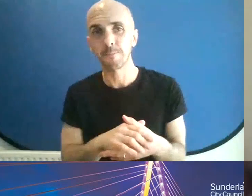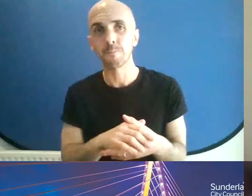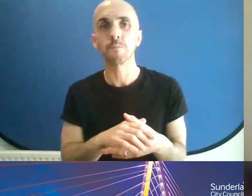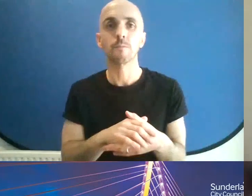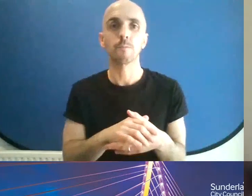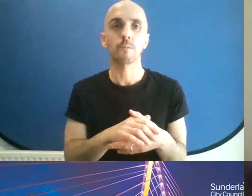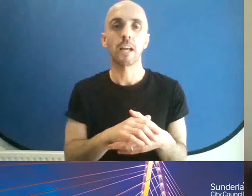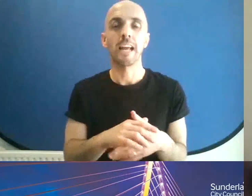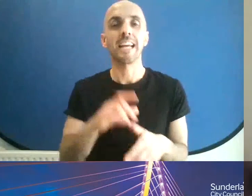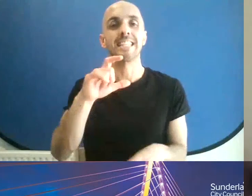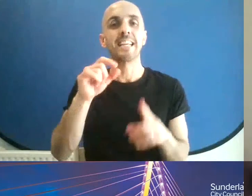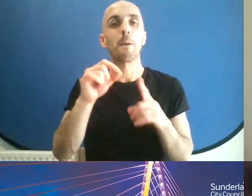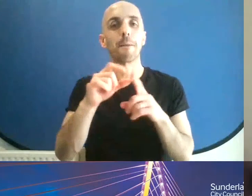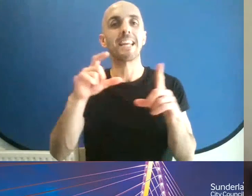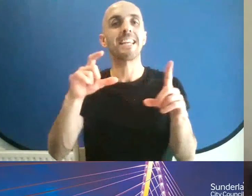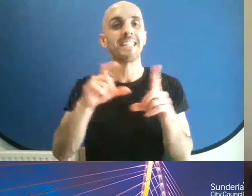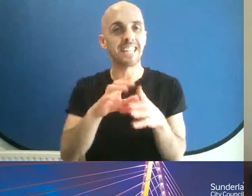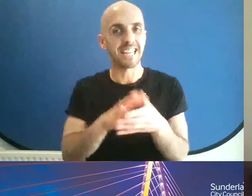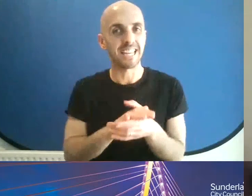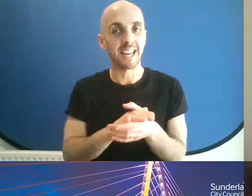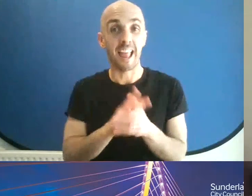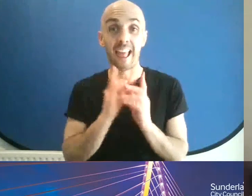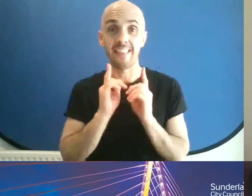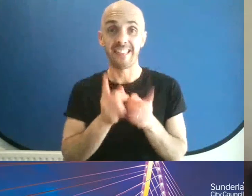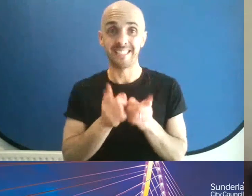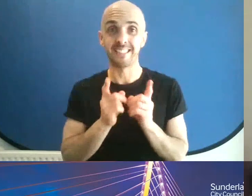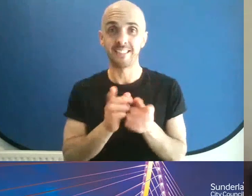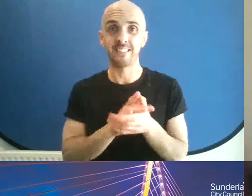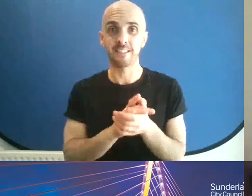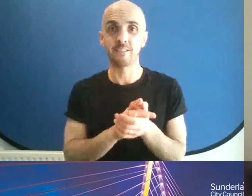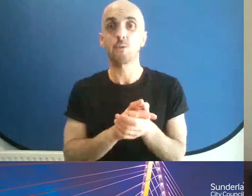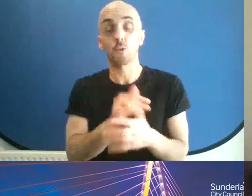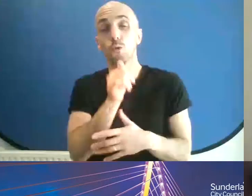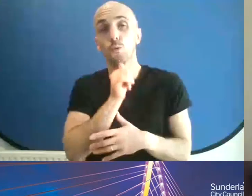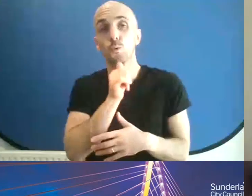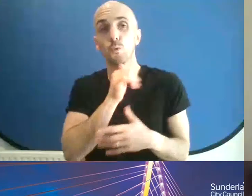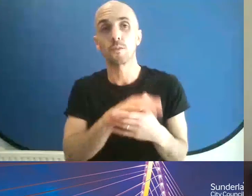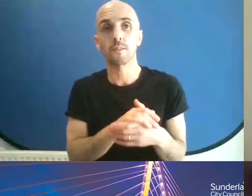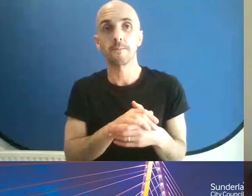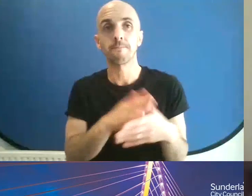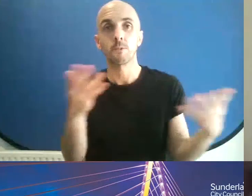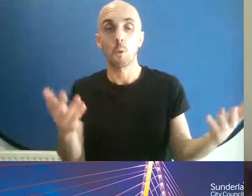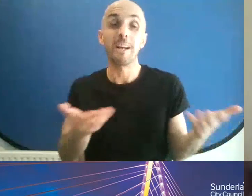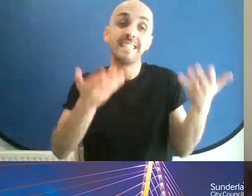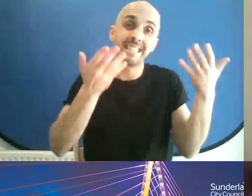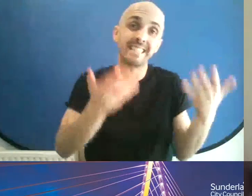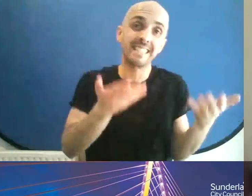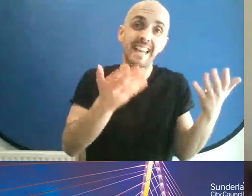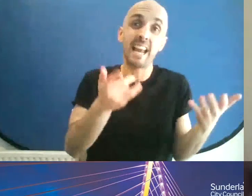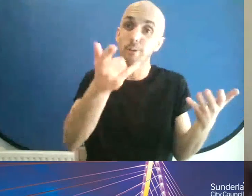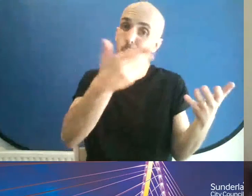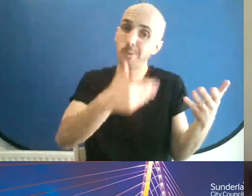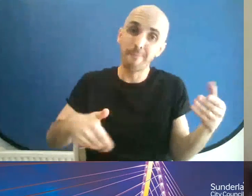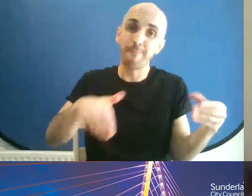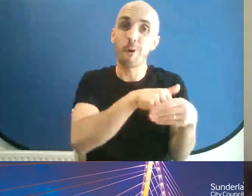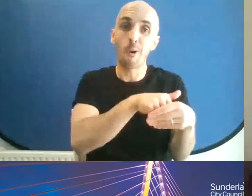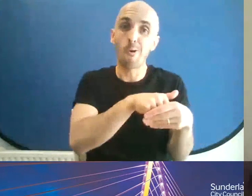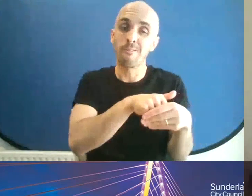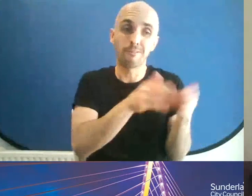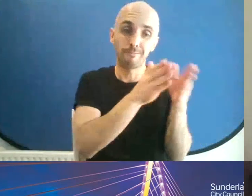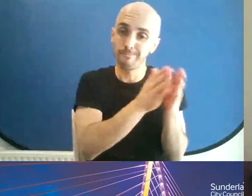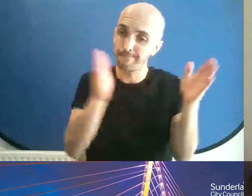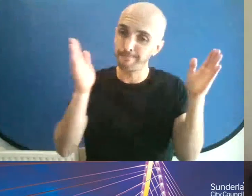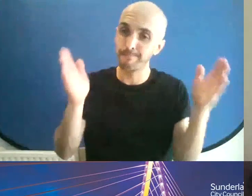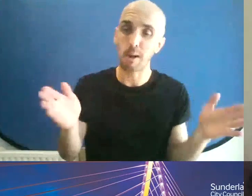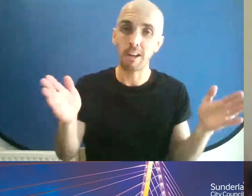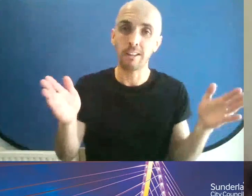piece of CPD if you're a registered social worker like me and you've come along today. If you want to count today as a bit of your CPD for those purposes, you can.